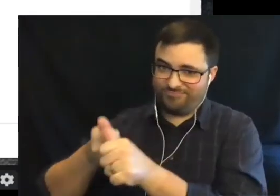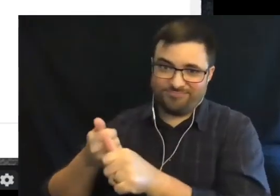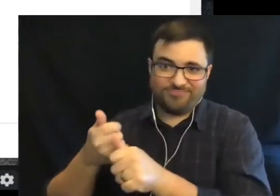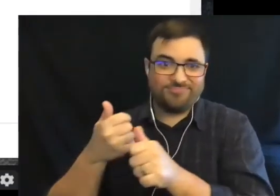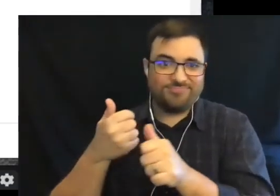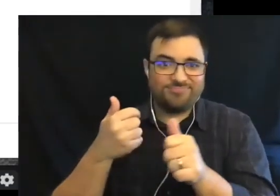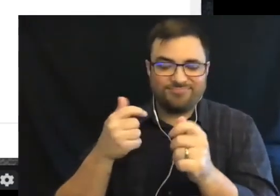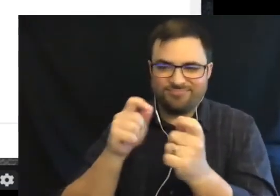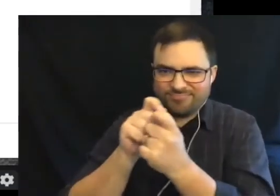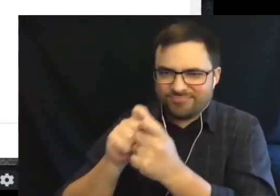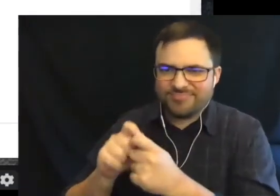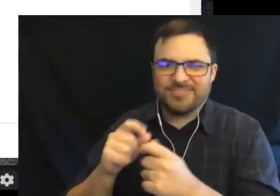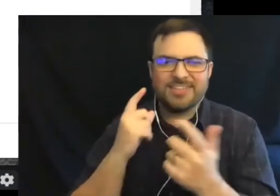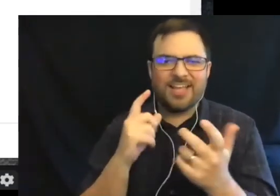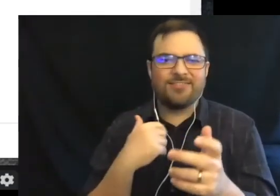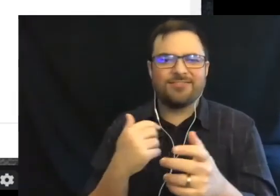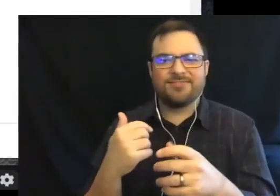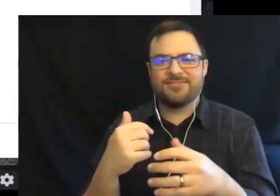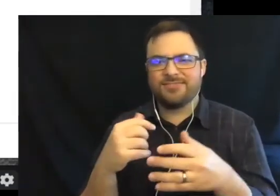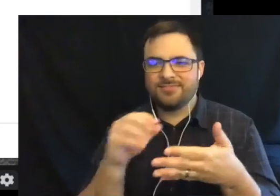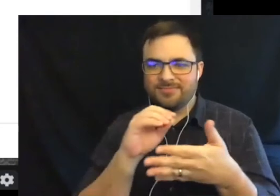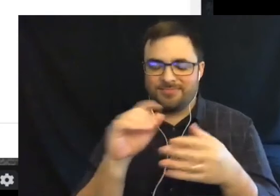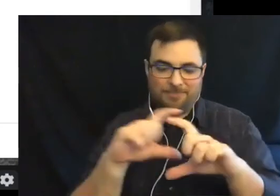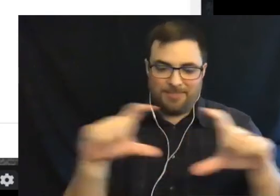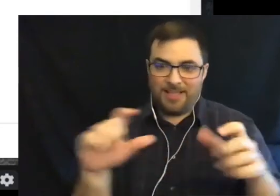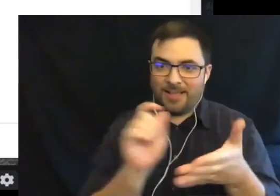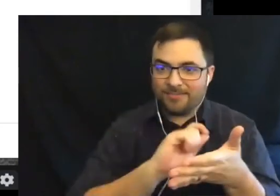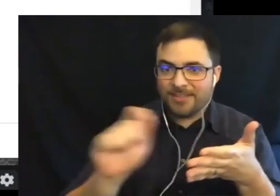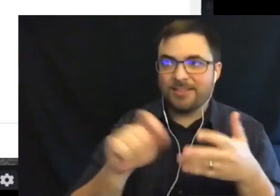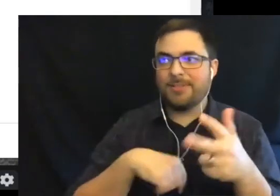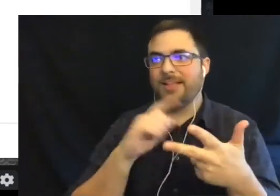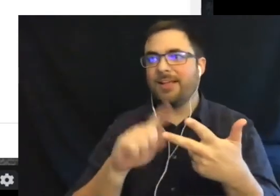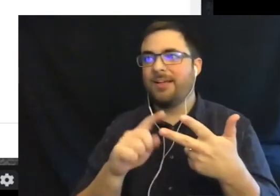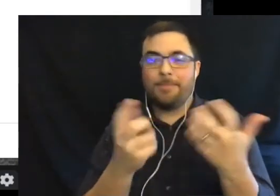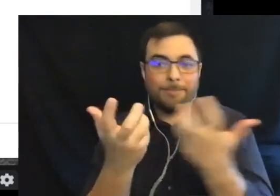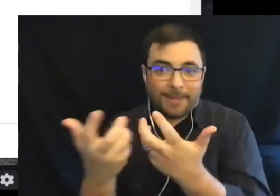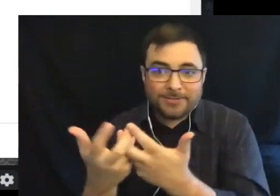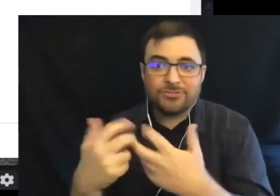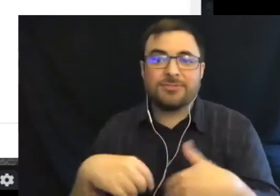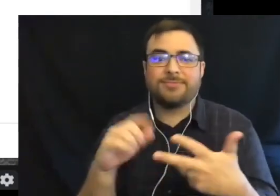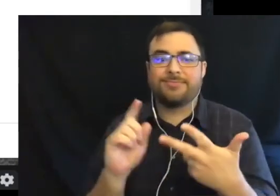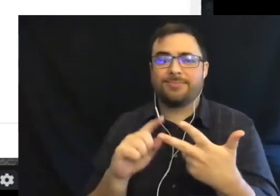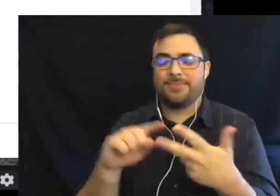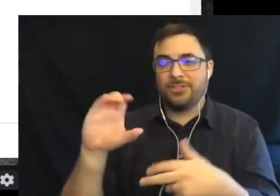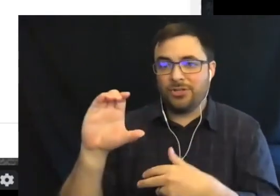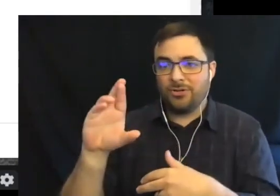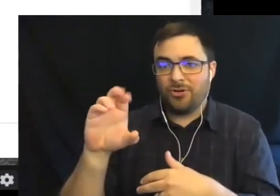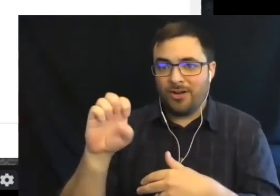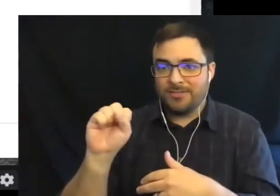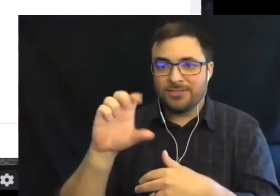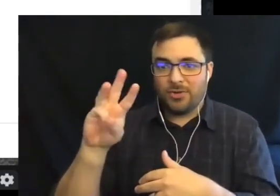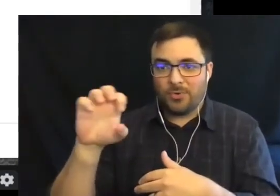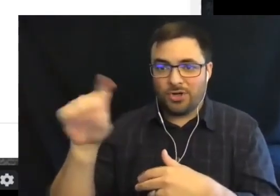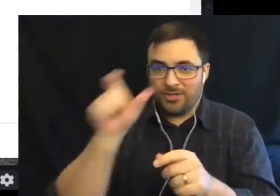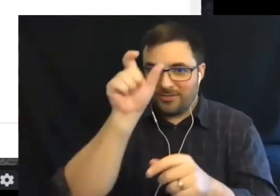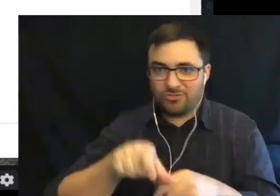and fill in the blank and matchmaking or matching, all kinds of fun games that you